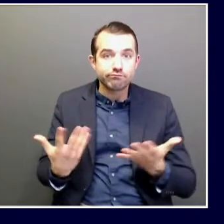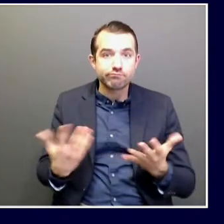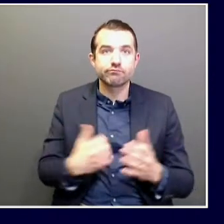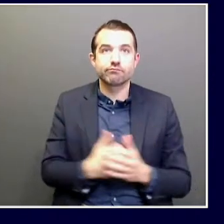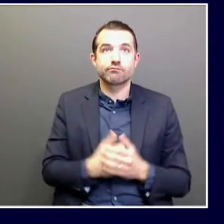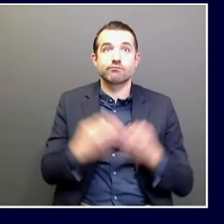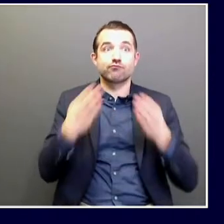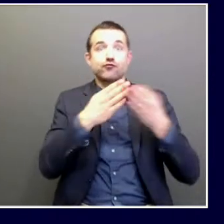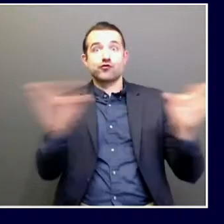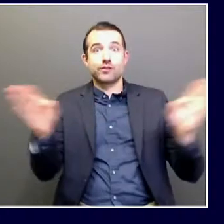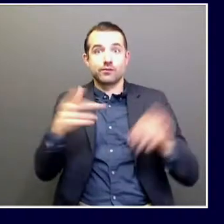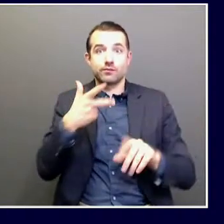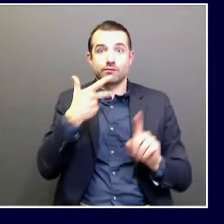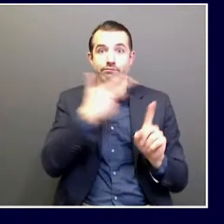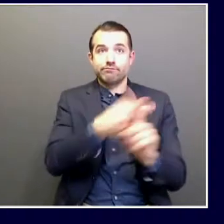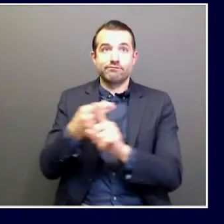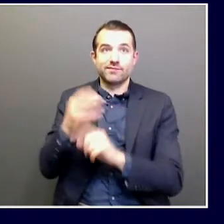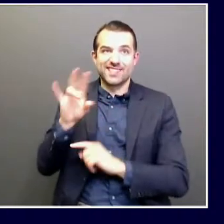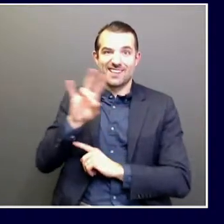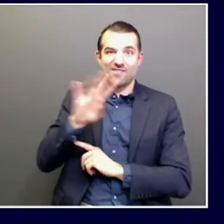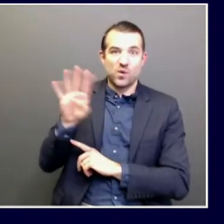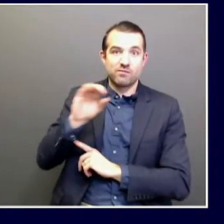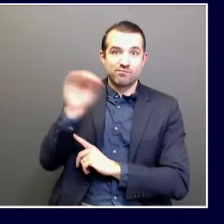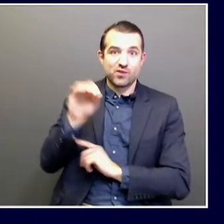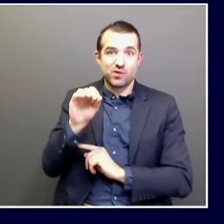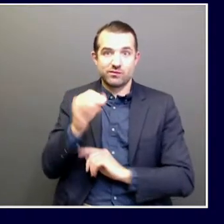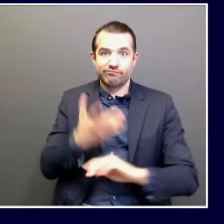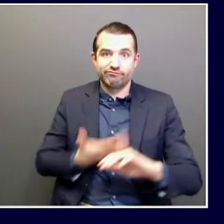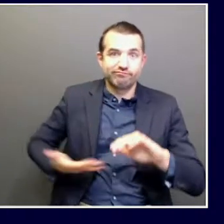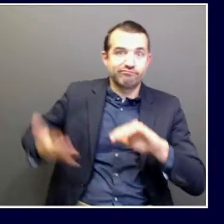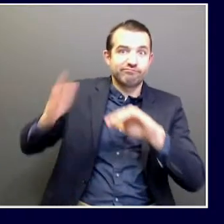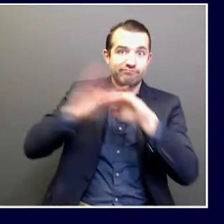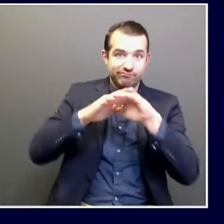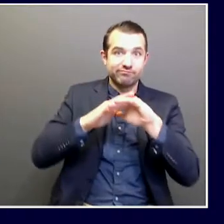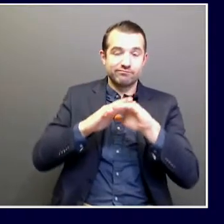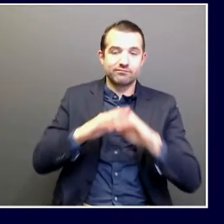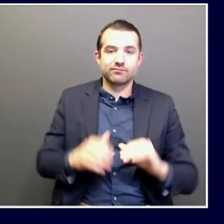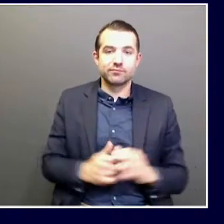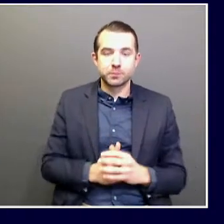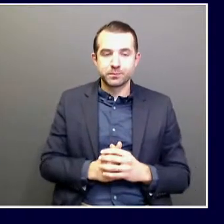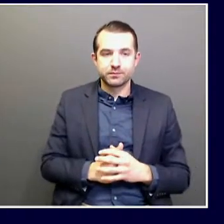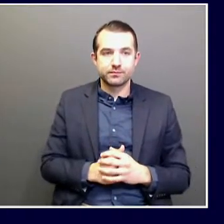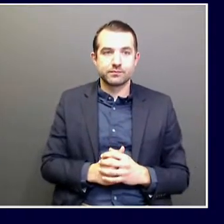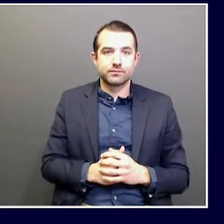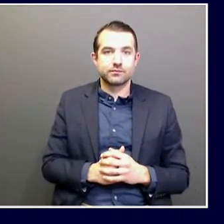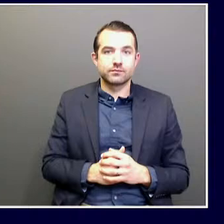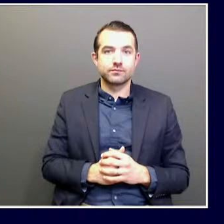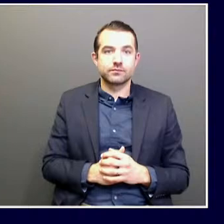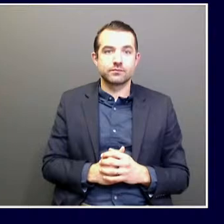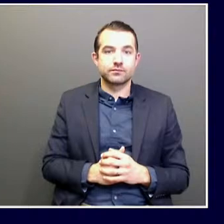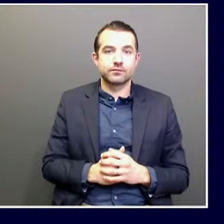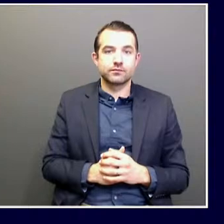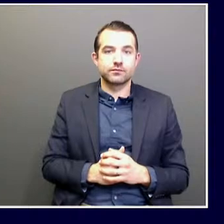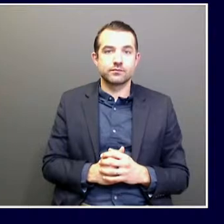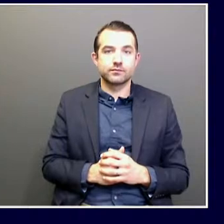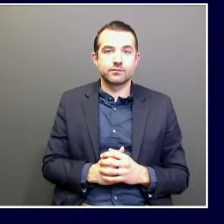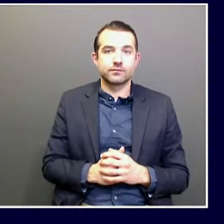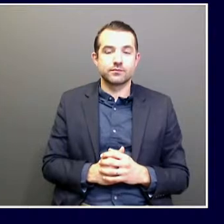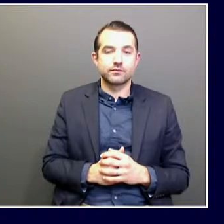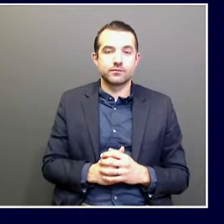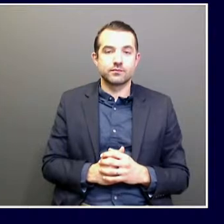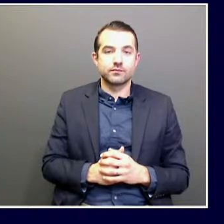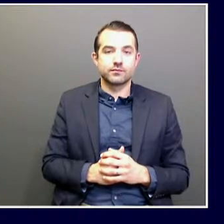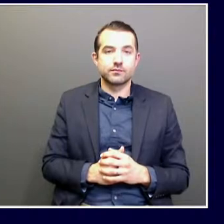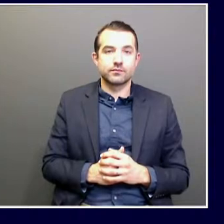volume just over the past 2 weeks. 74% increase. And those numbers are translating into strong population